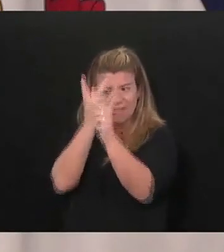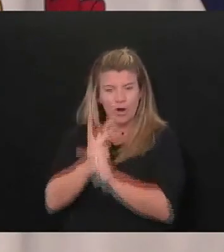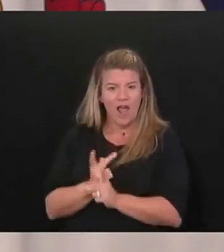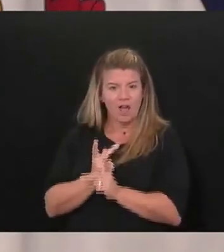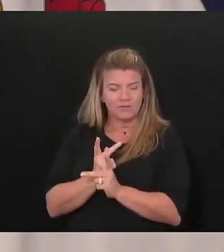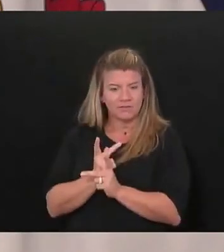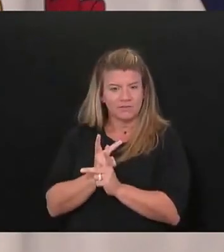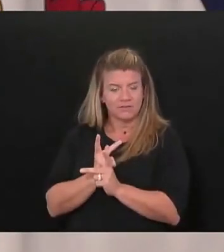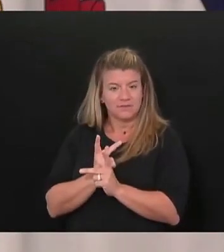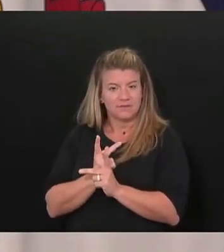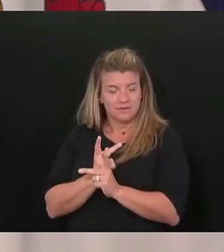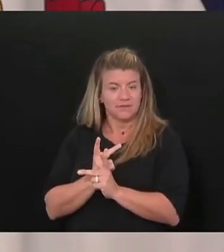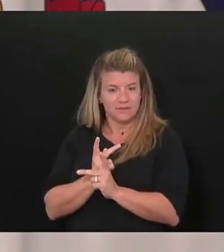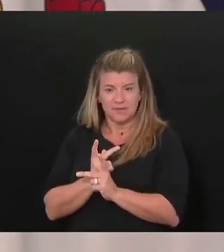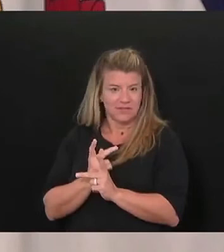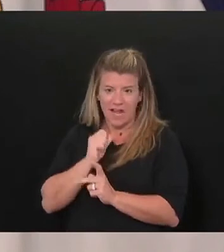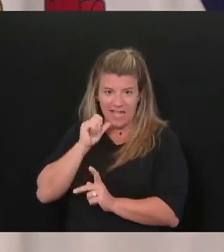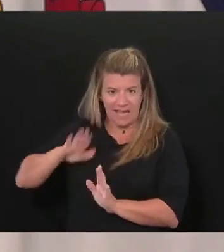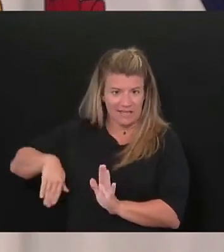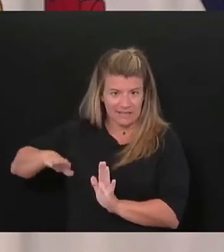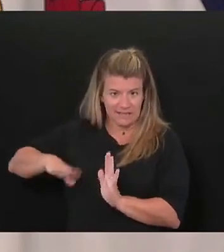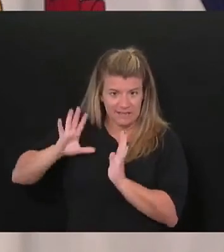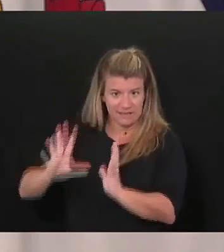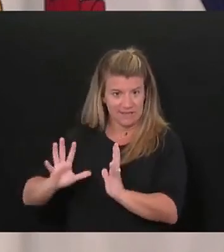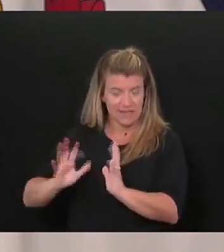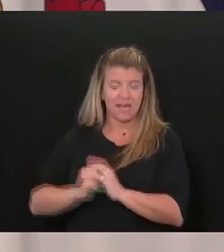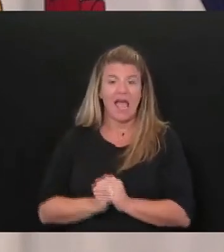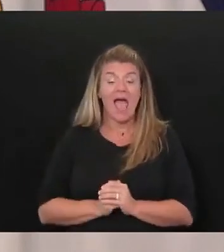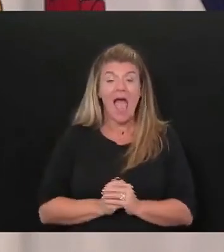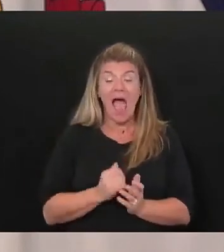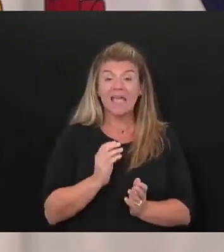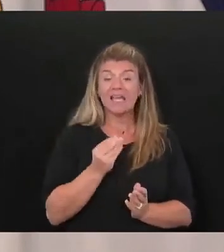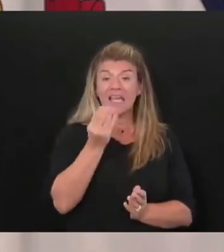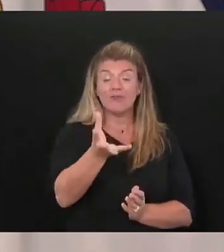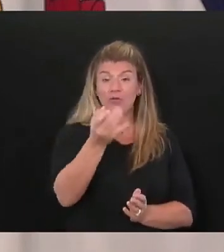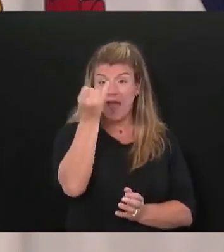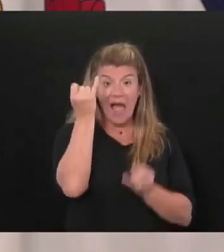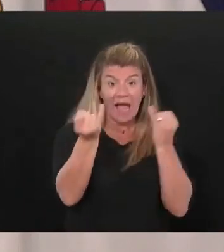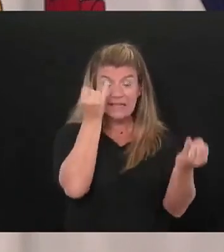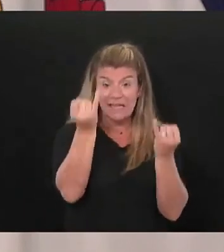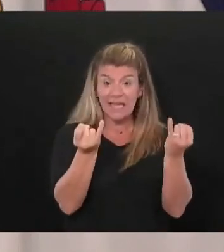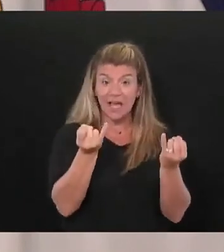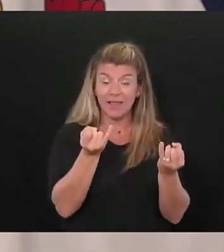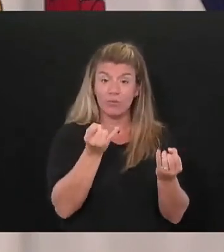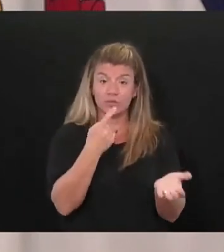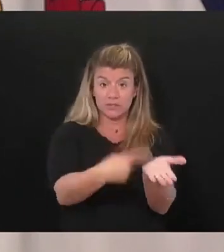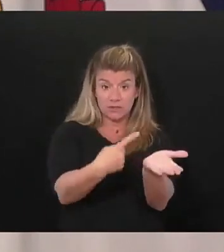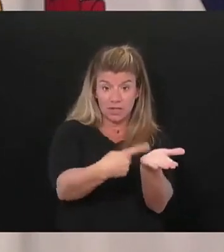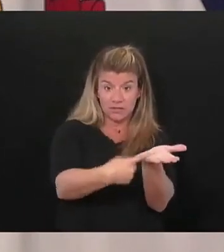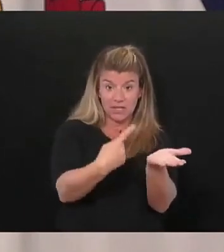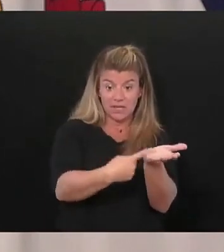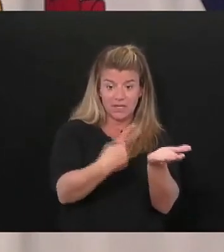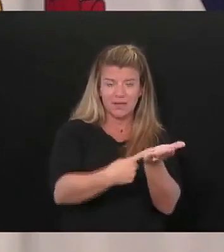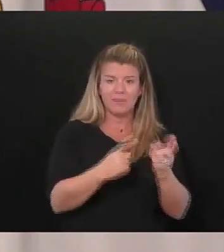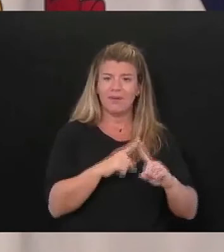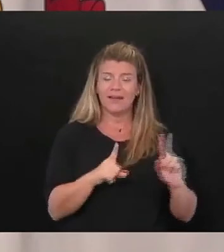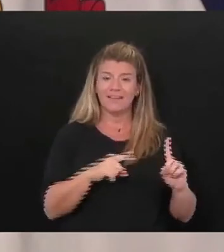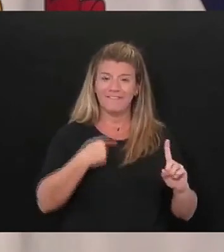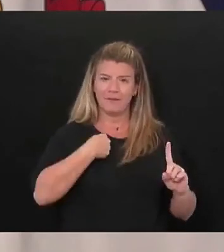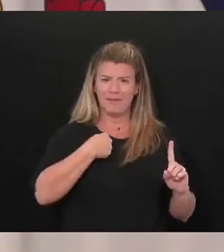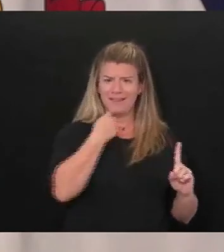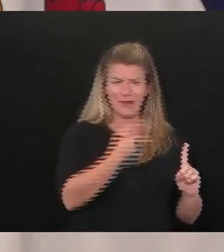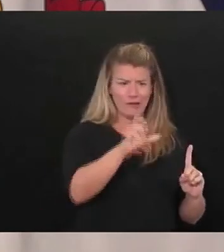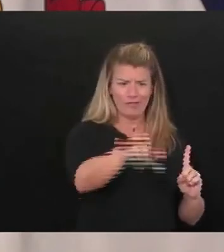refined. We could give you, a lot of the ideas that are on the table, but that's worthless to do right at this